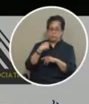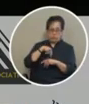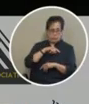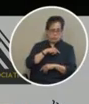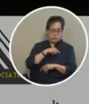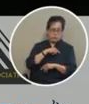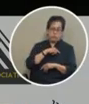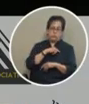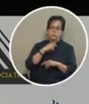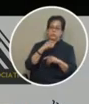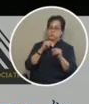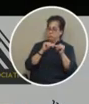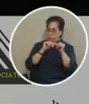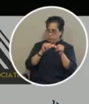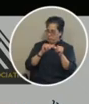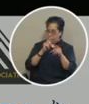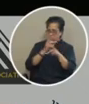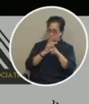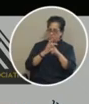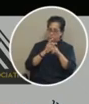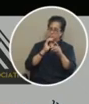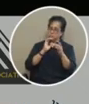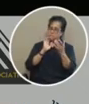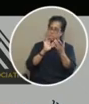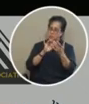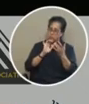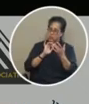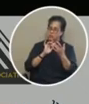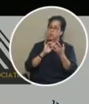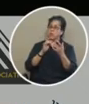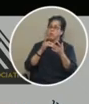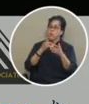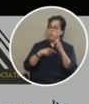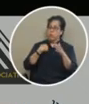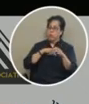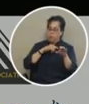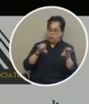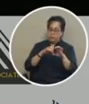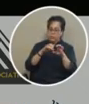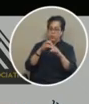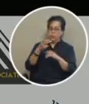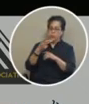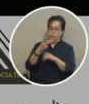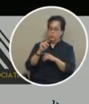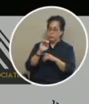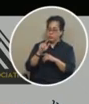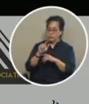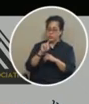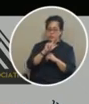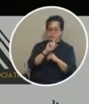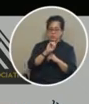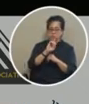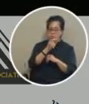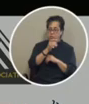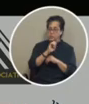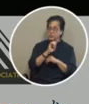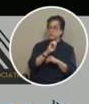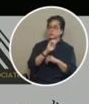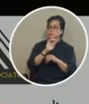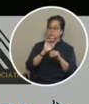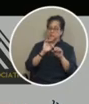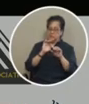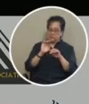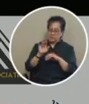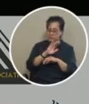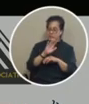been in constant communication. What we're doing is the Hotel and Lodging Association, just to give you an example, they've